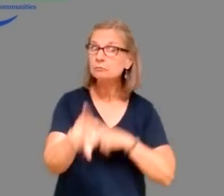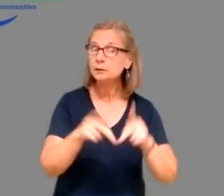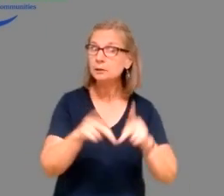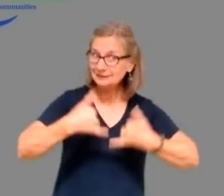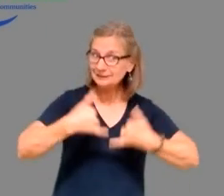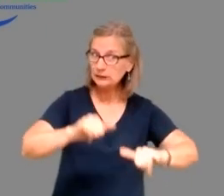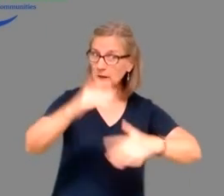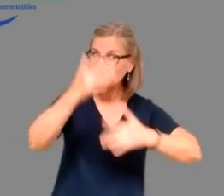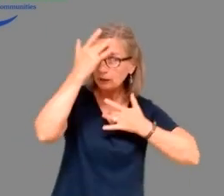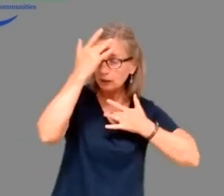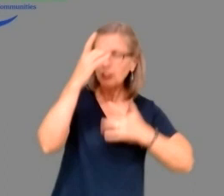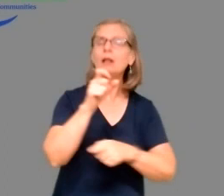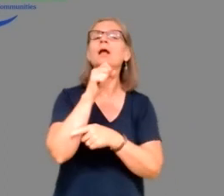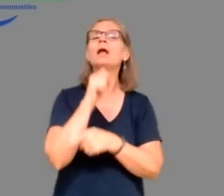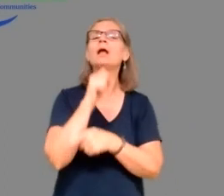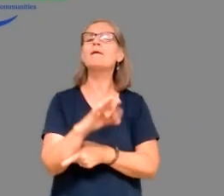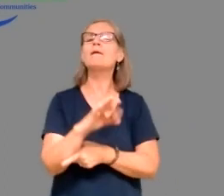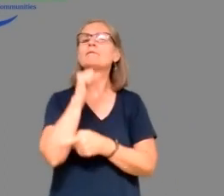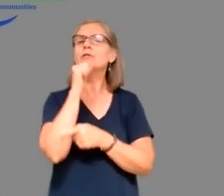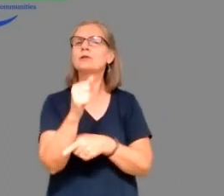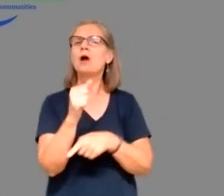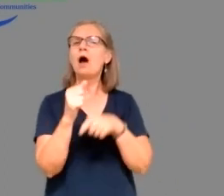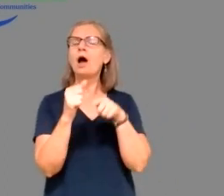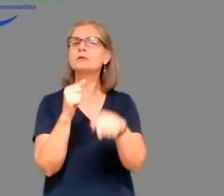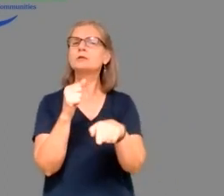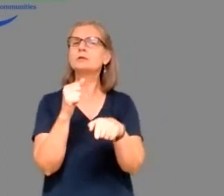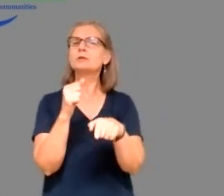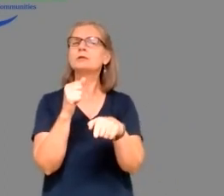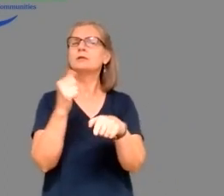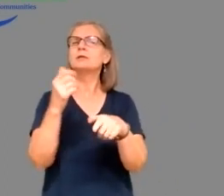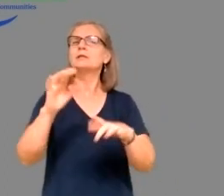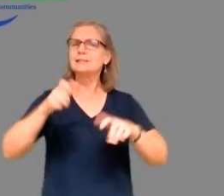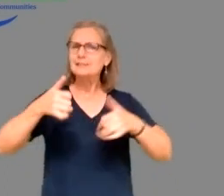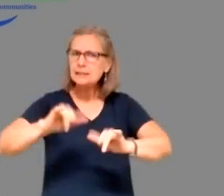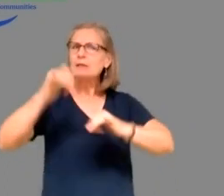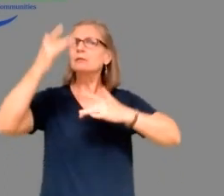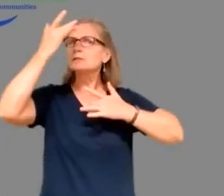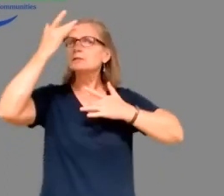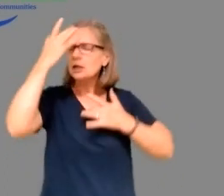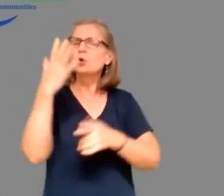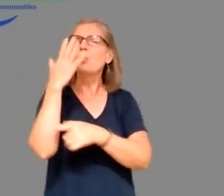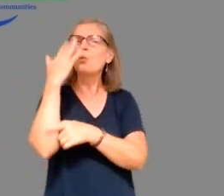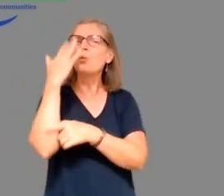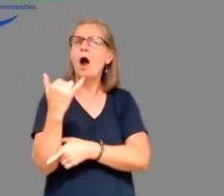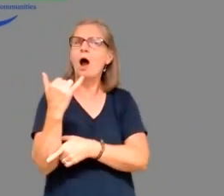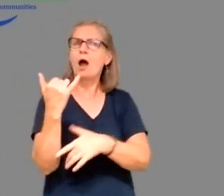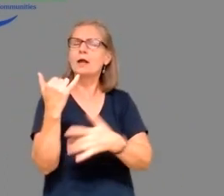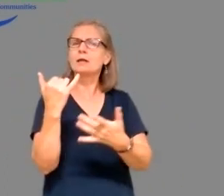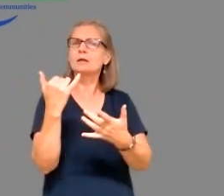to the Oregon Health Authority, and why have the changes in status been reported?